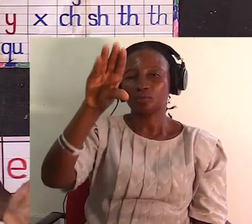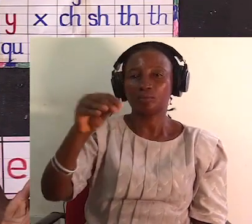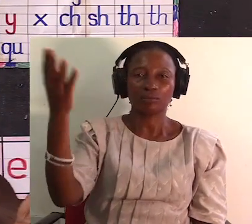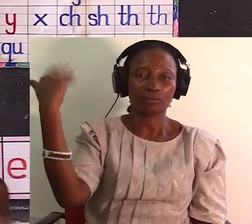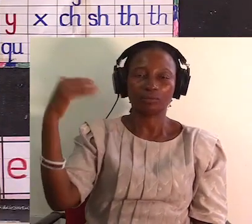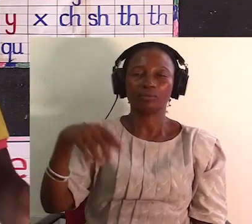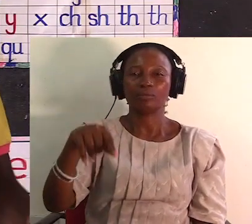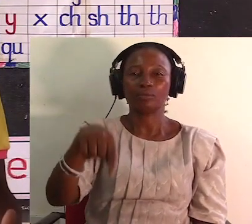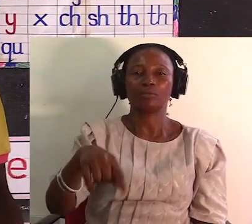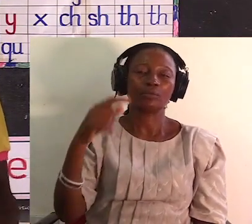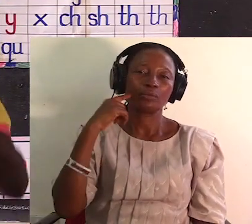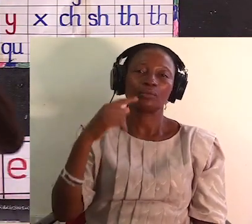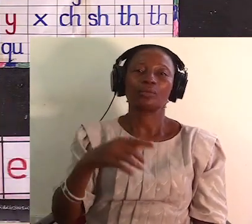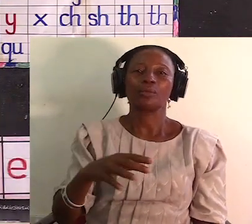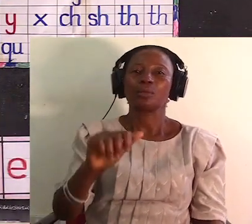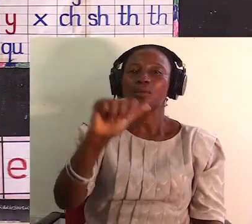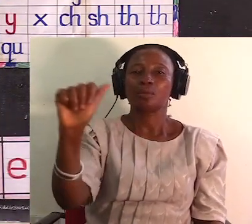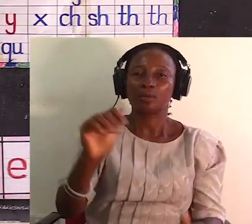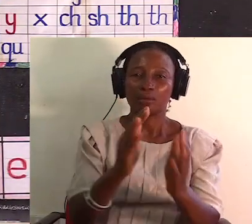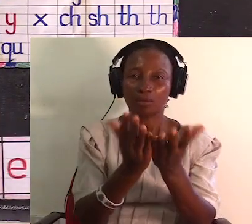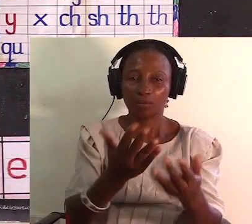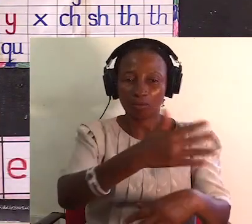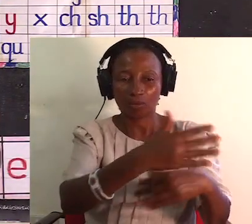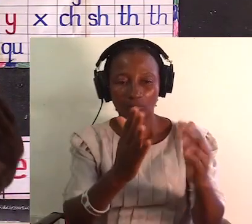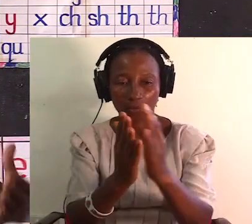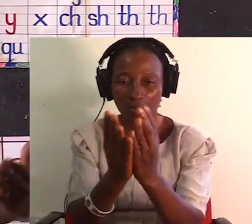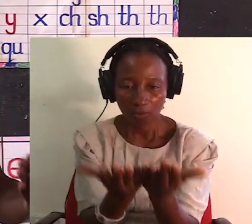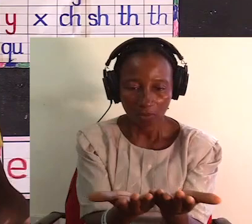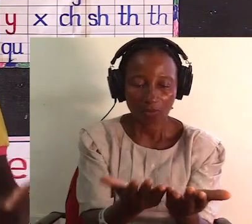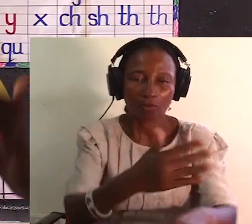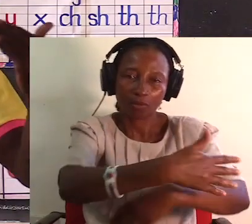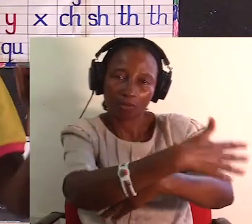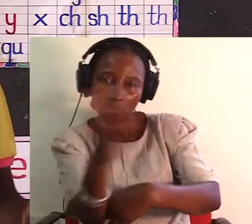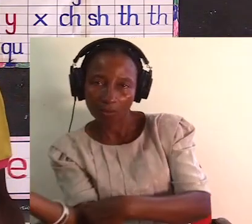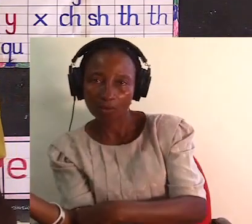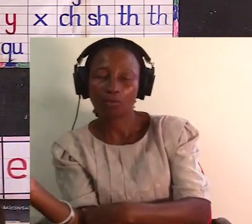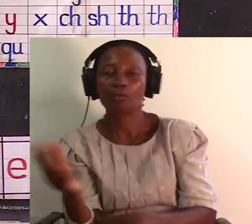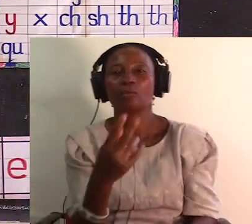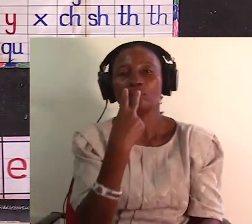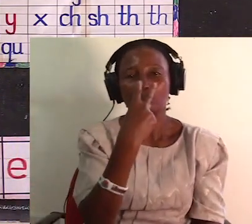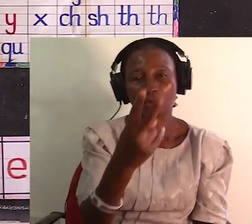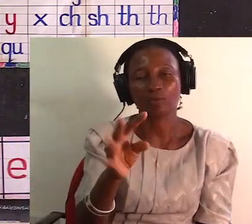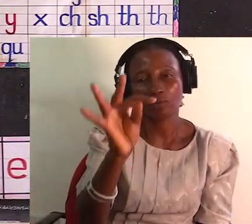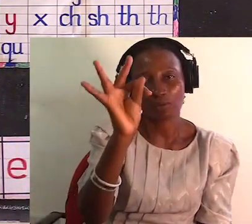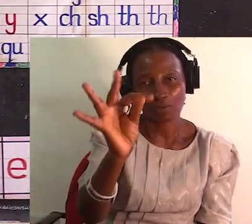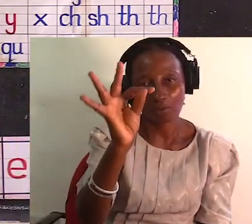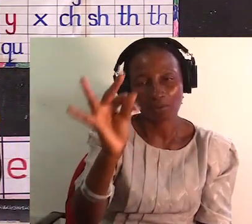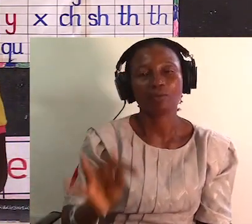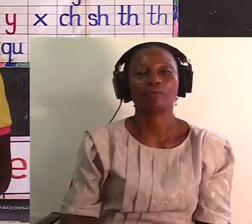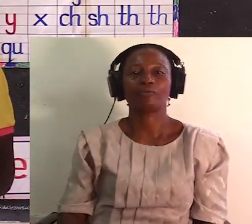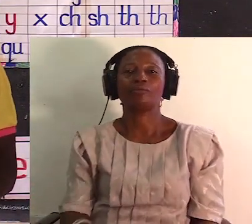open any page in any book you want just to get 5 words, so that when we come, we'll have a lot of words that have the